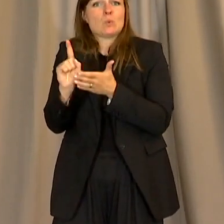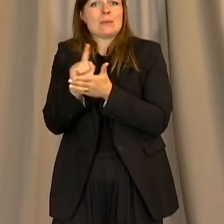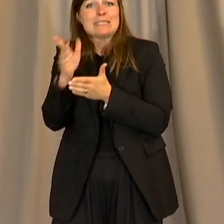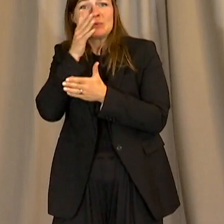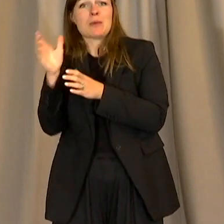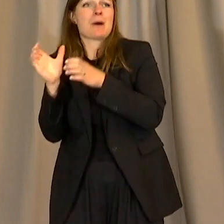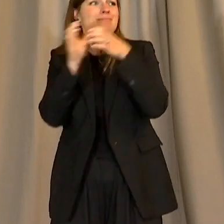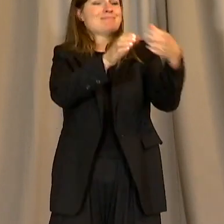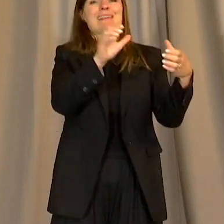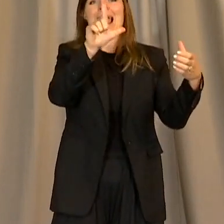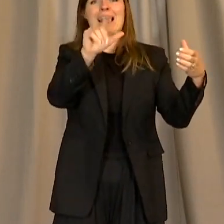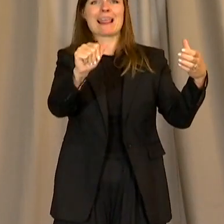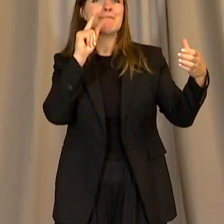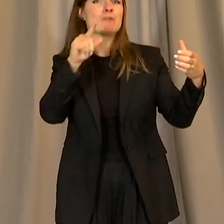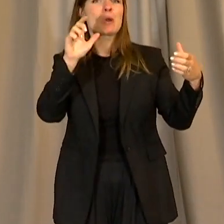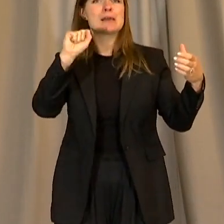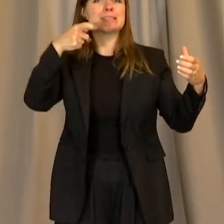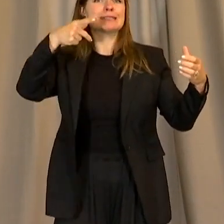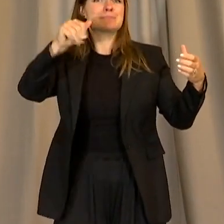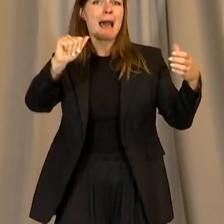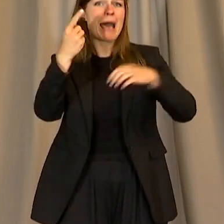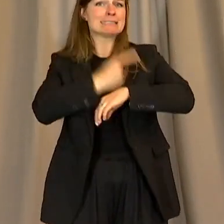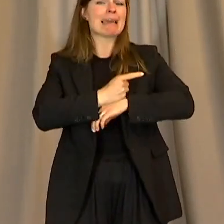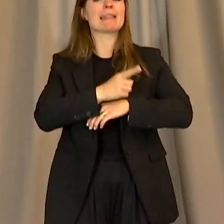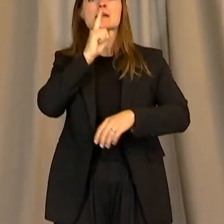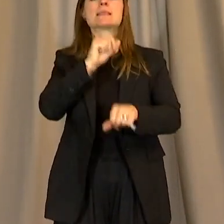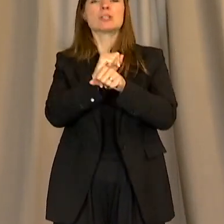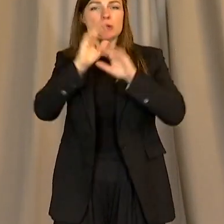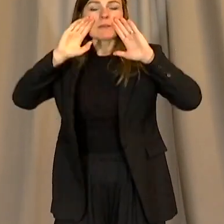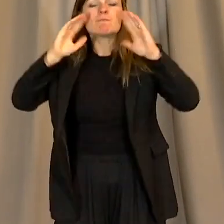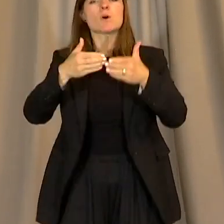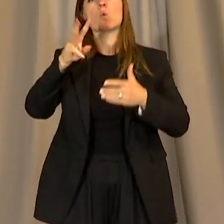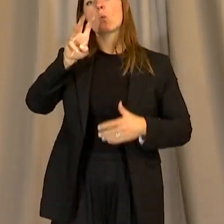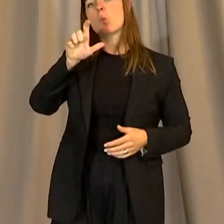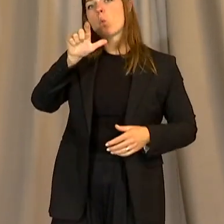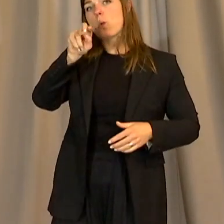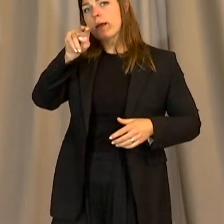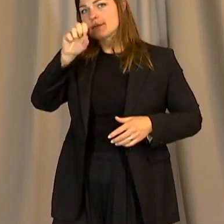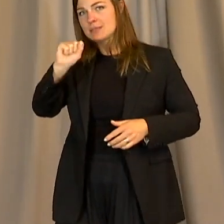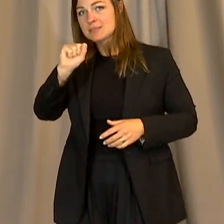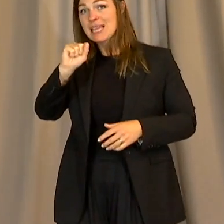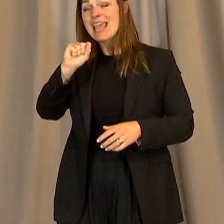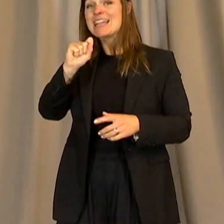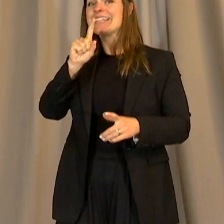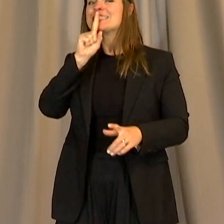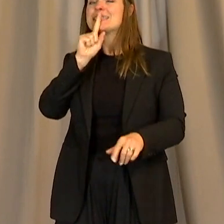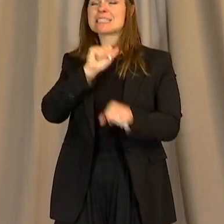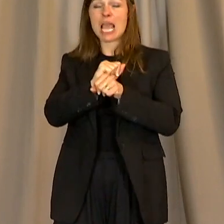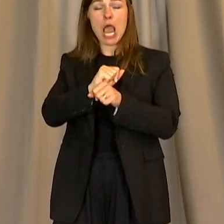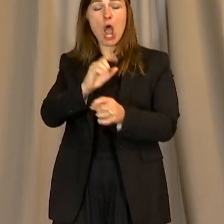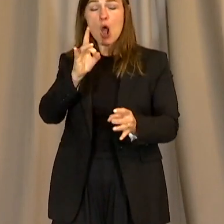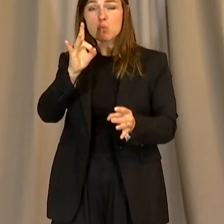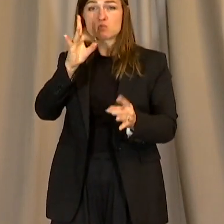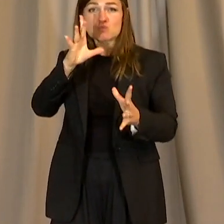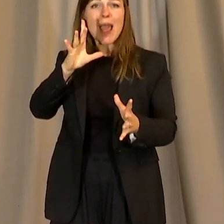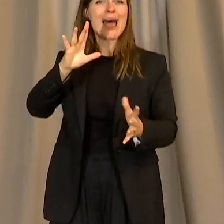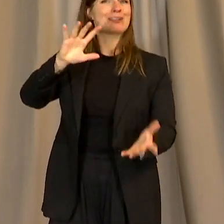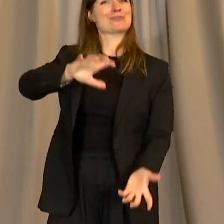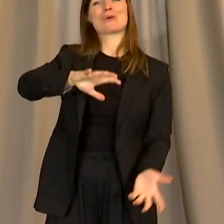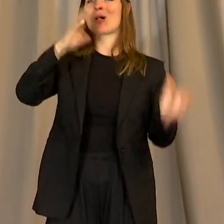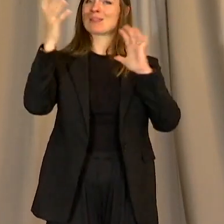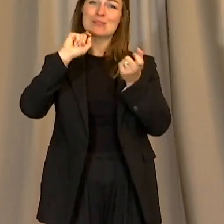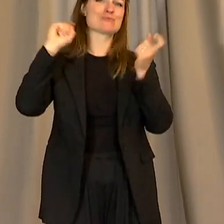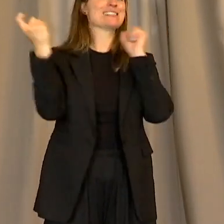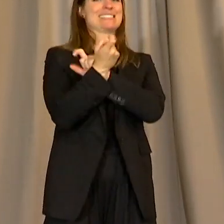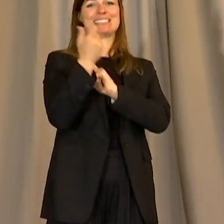spa. Like, literally, we just focus on wellness. And it's a radical resistance to the pressures of,